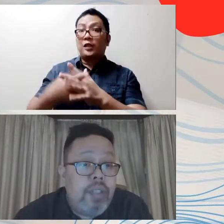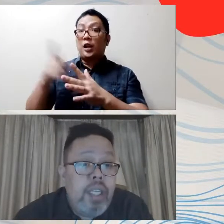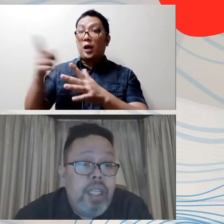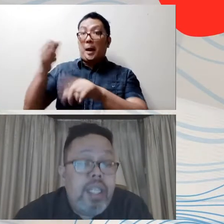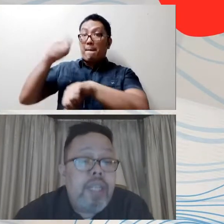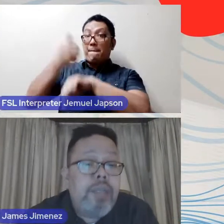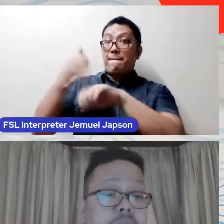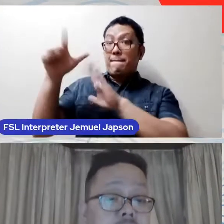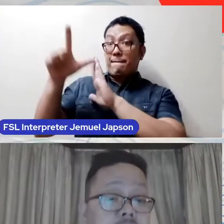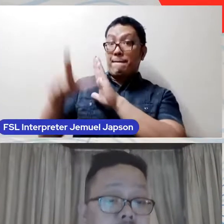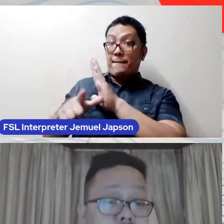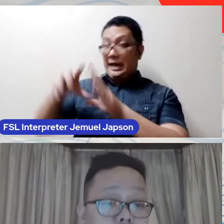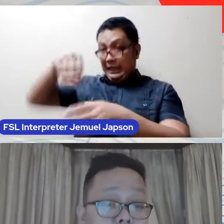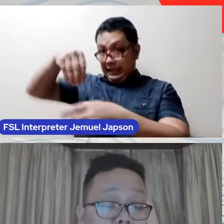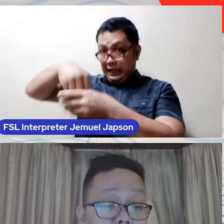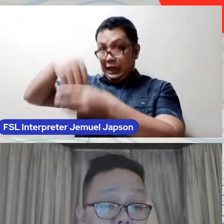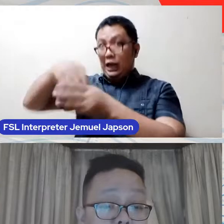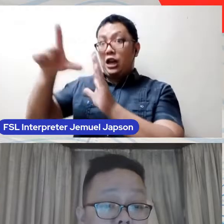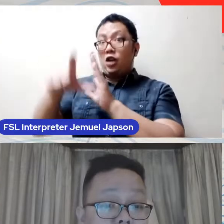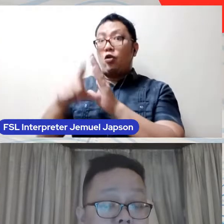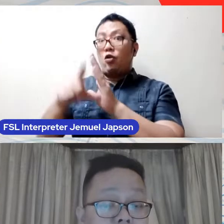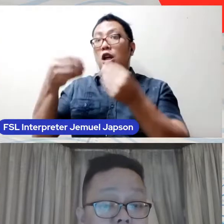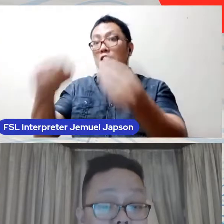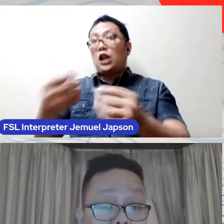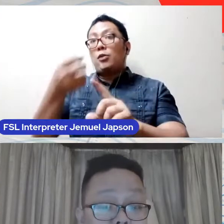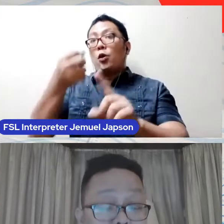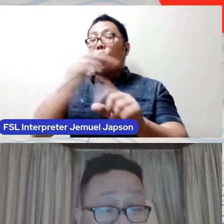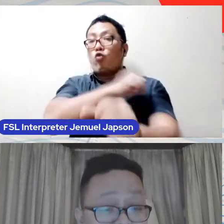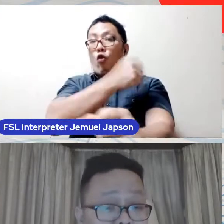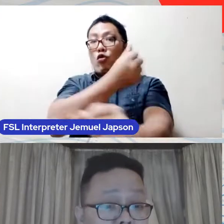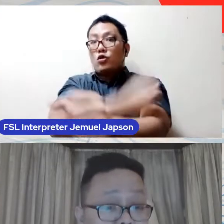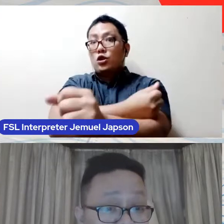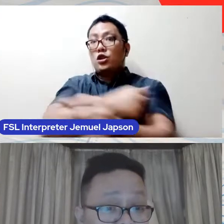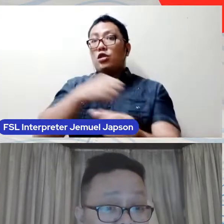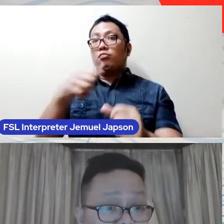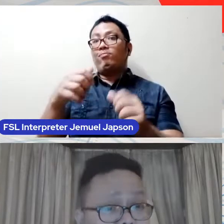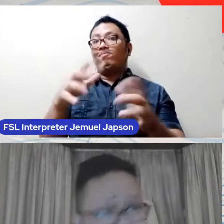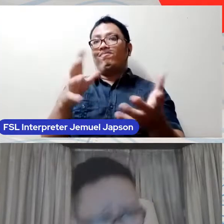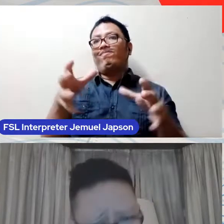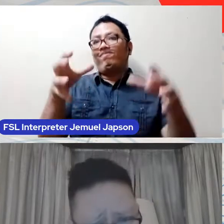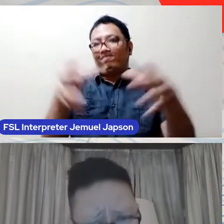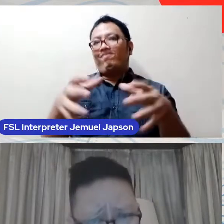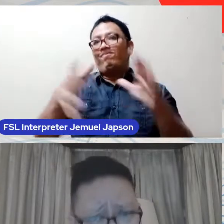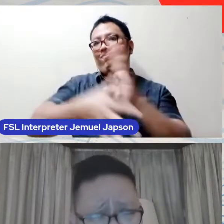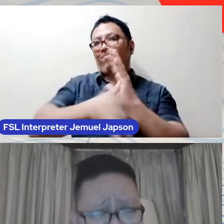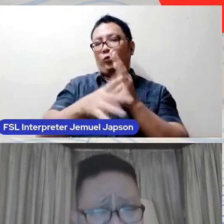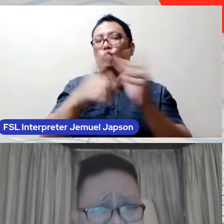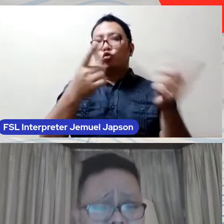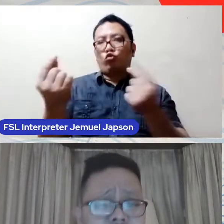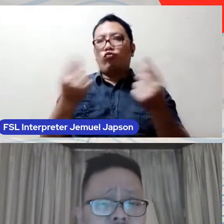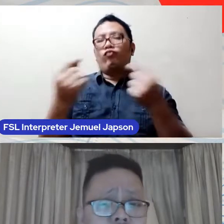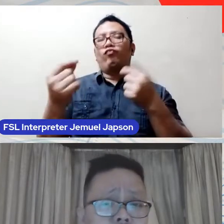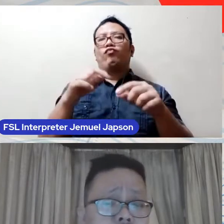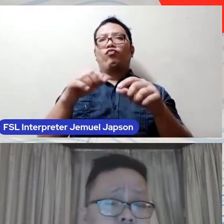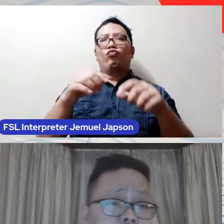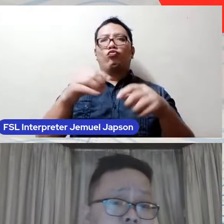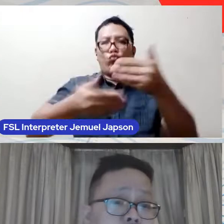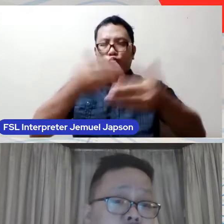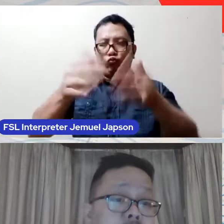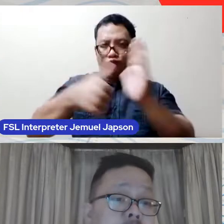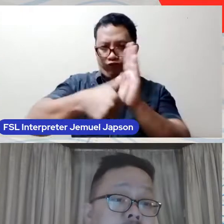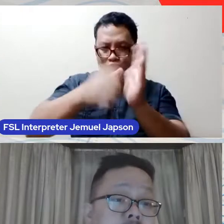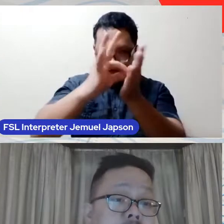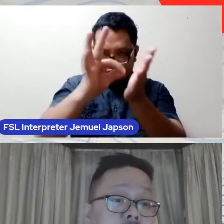batas na nagbibigay ng authority sa COMELEC na magsagawa ng automated elections, no? In this particular case, we're talking